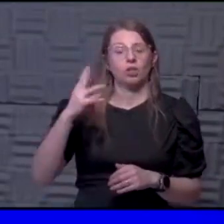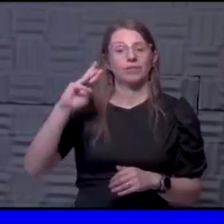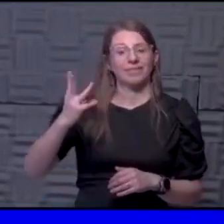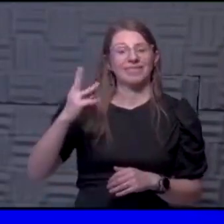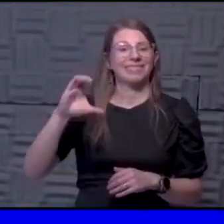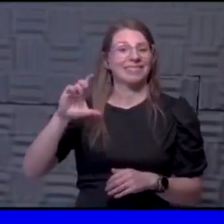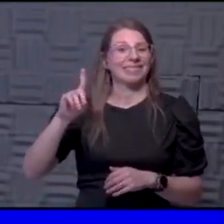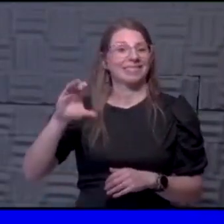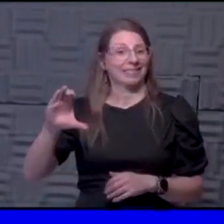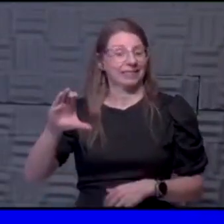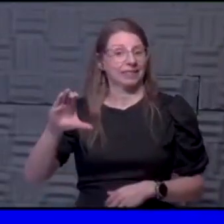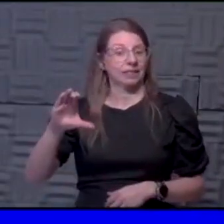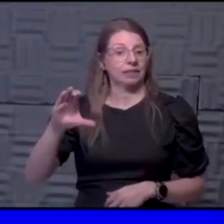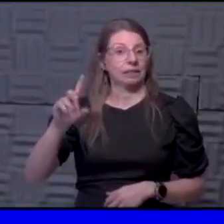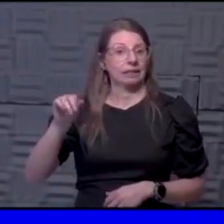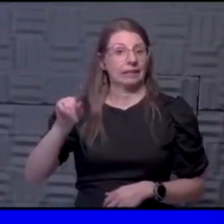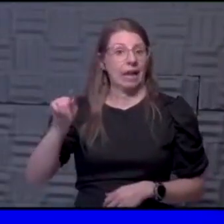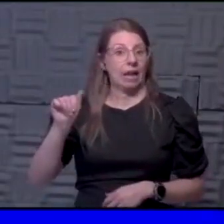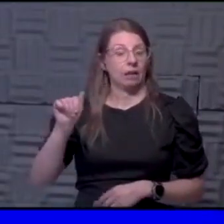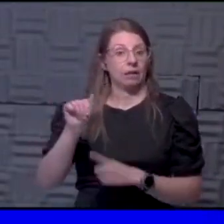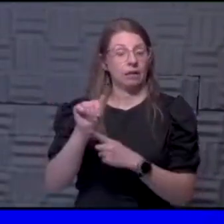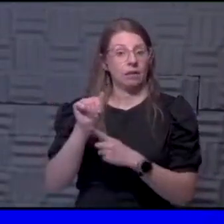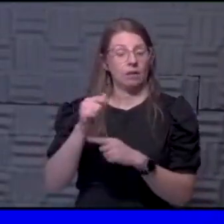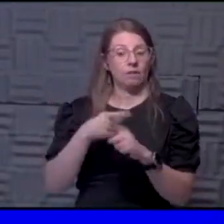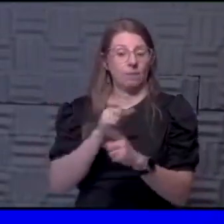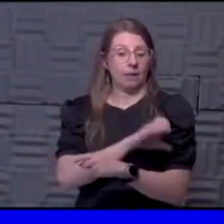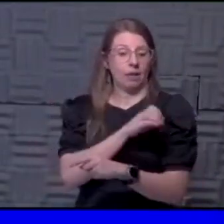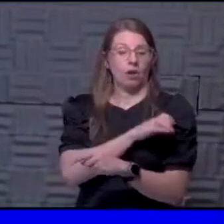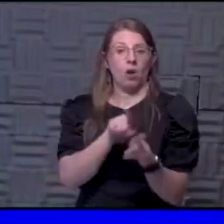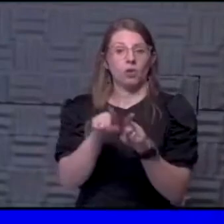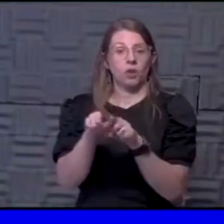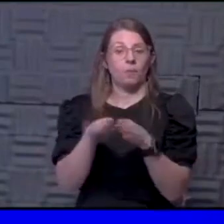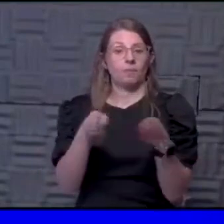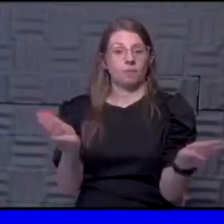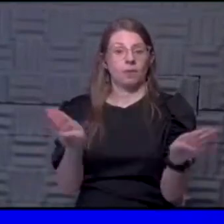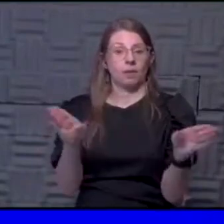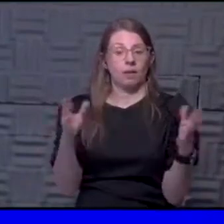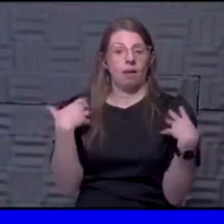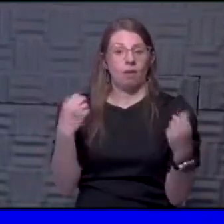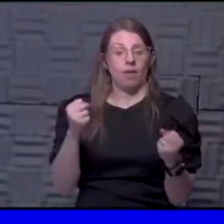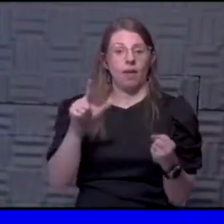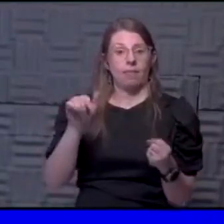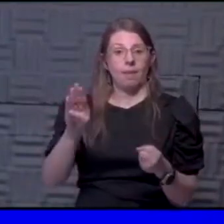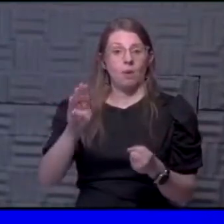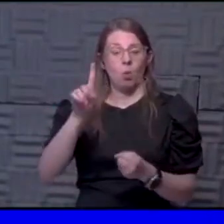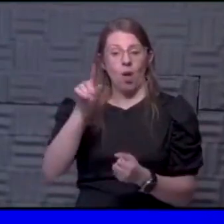CDC data, out of clinical and public health laboratories, there have been